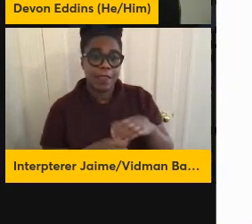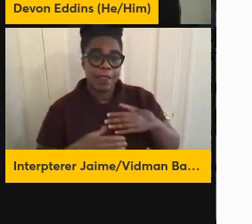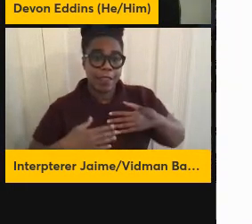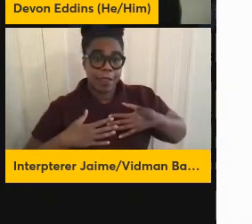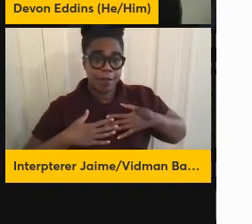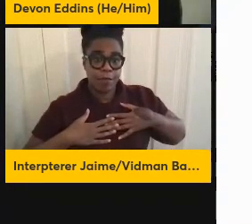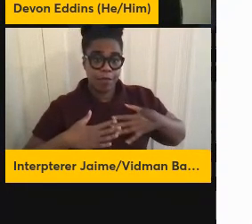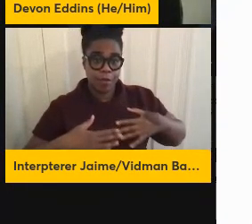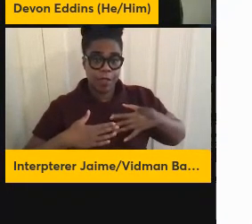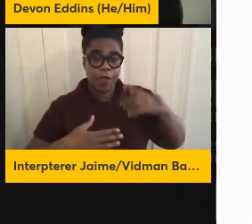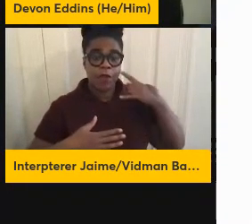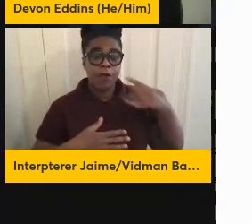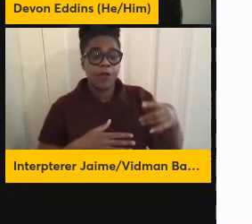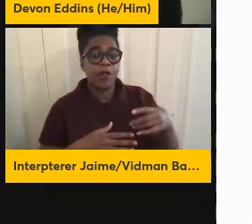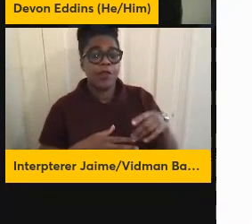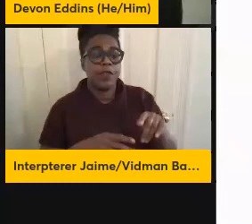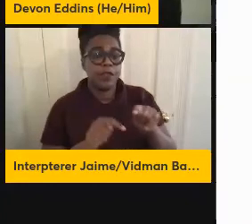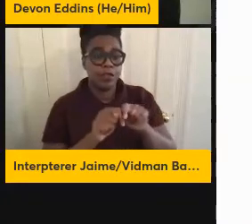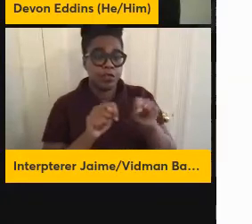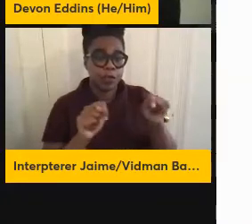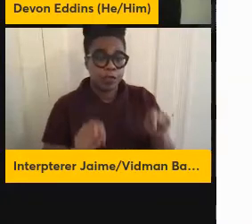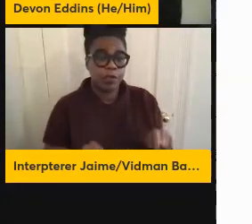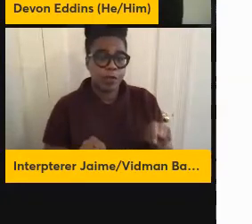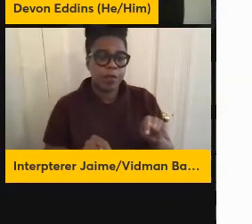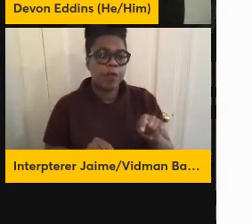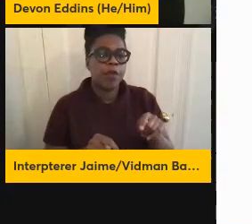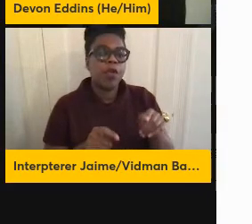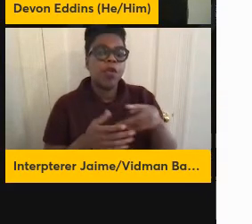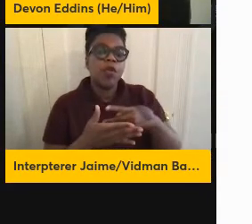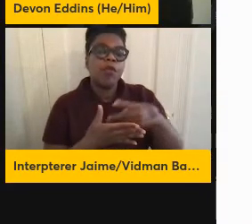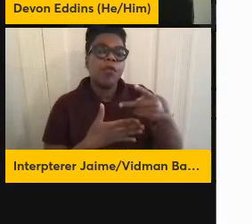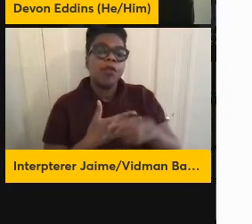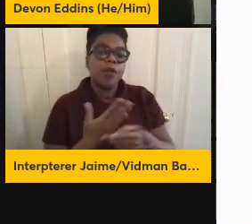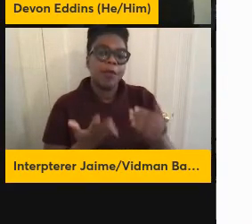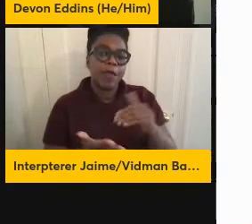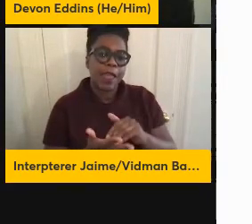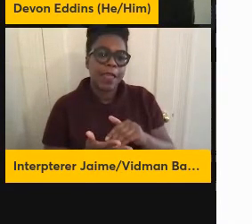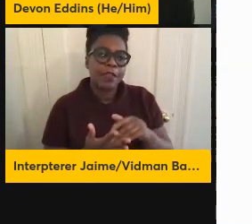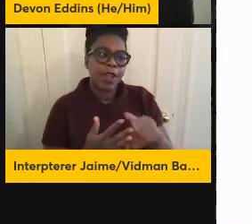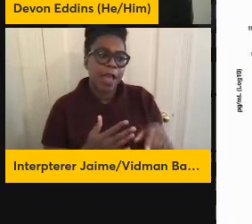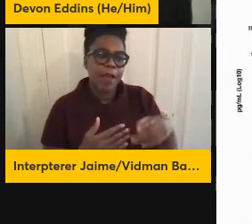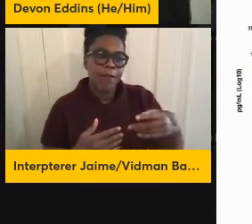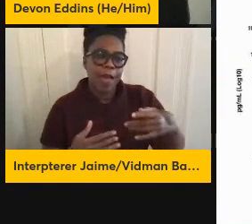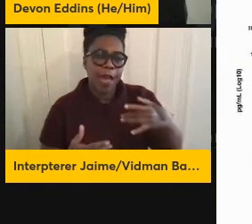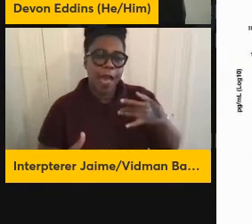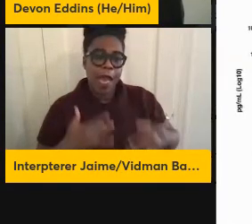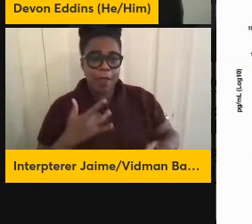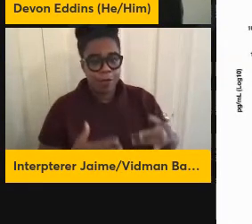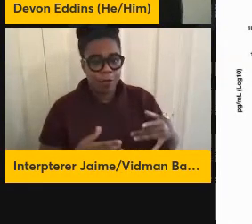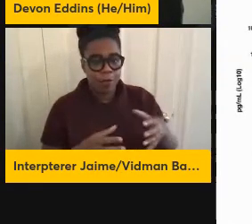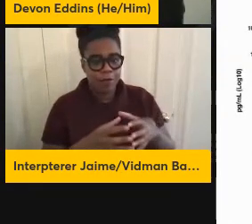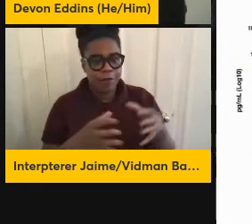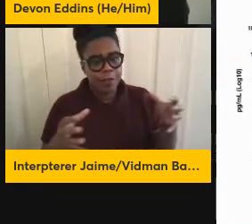transcriptional reprogramming, allowing neutrophils to acquire a hyperinflammatory state in the airways?